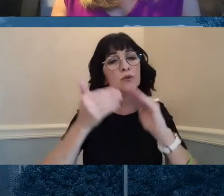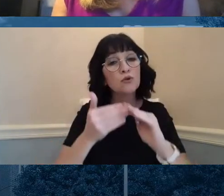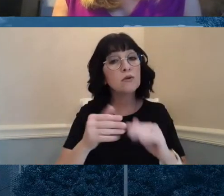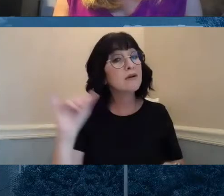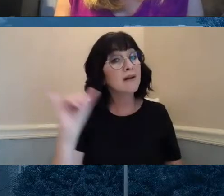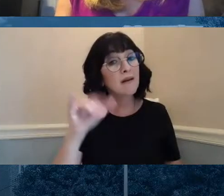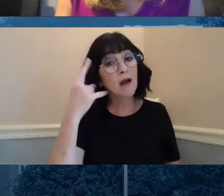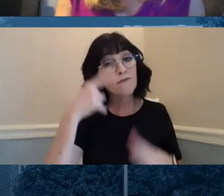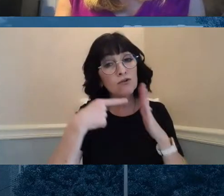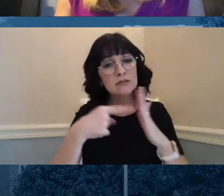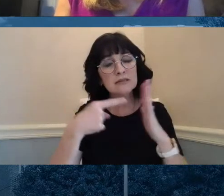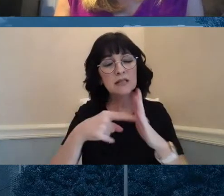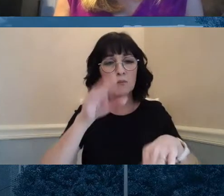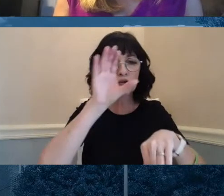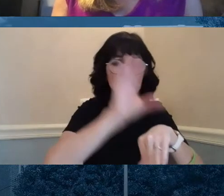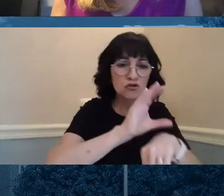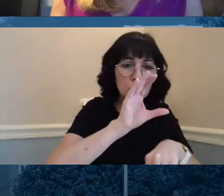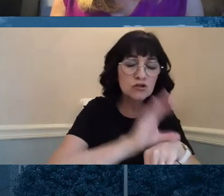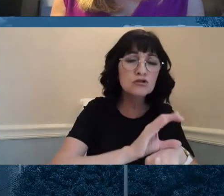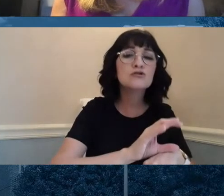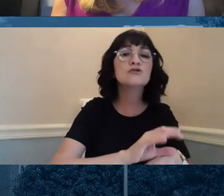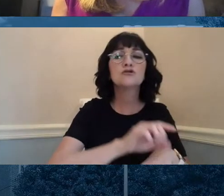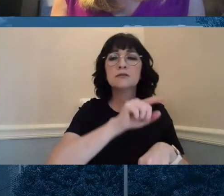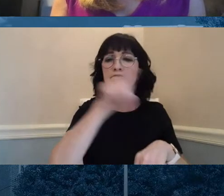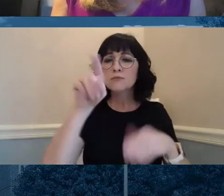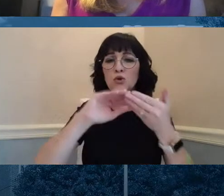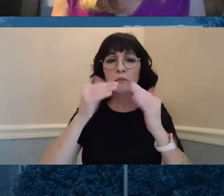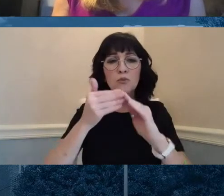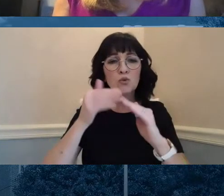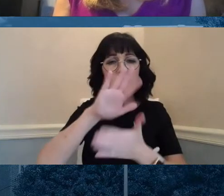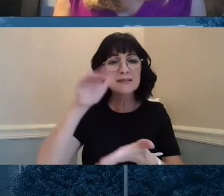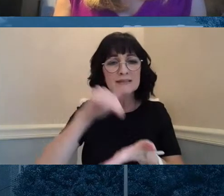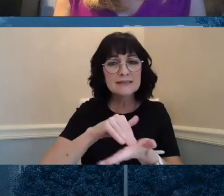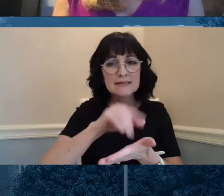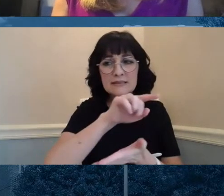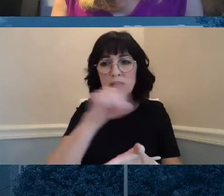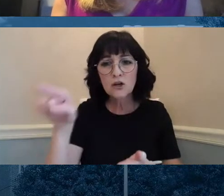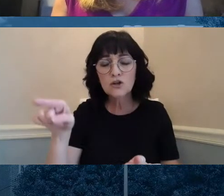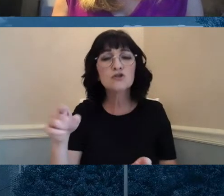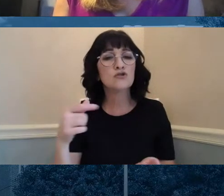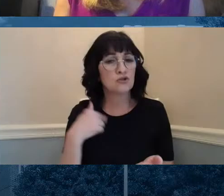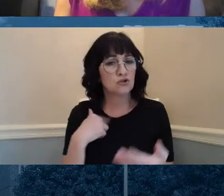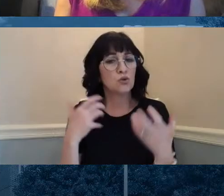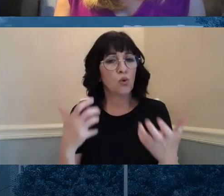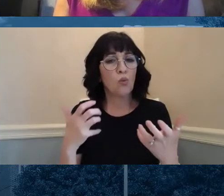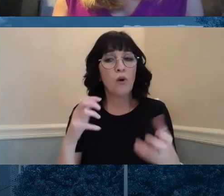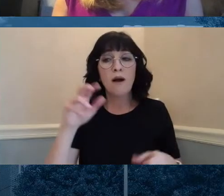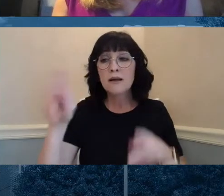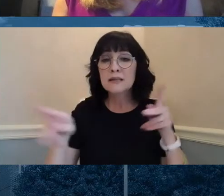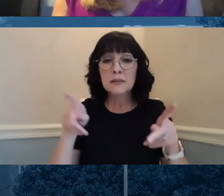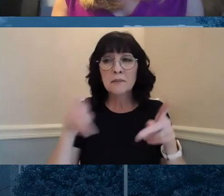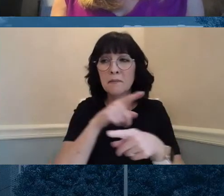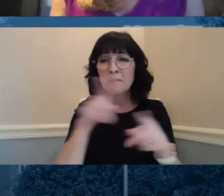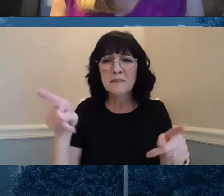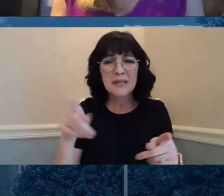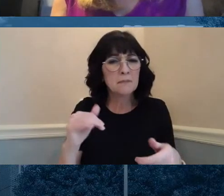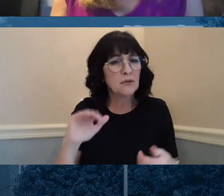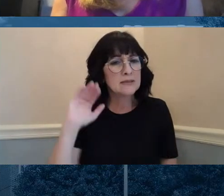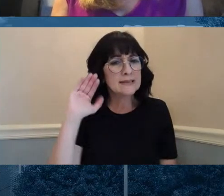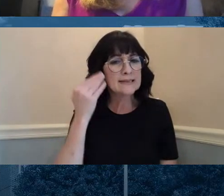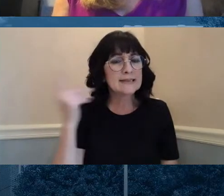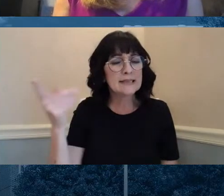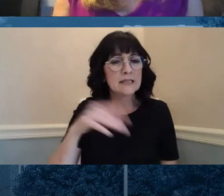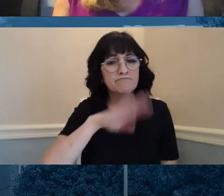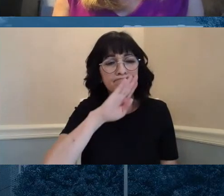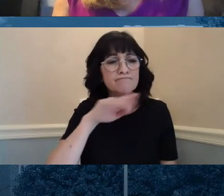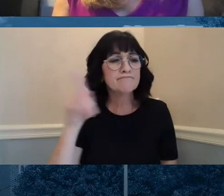and we continue to work on reaching out to people for whom getting the vaccine too is just a little bit tougher. DPH